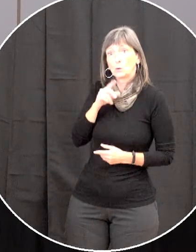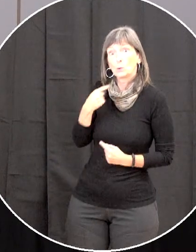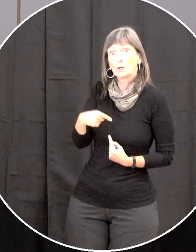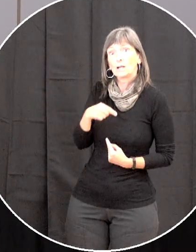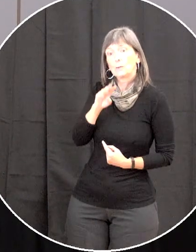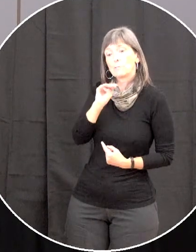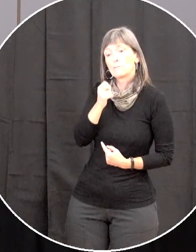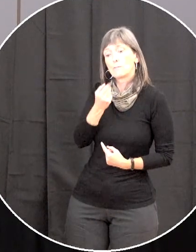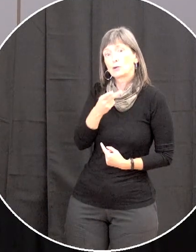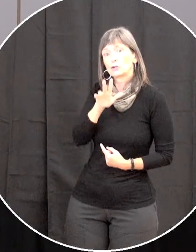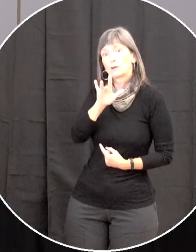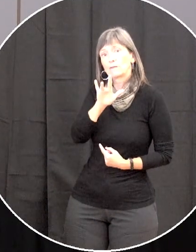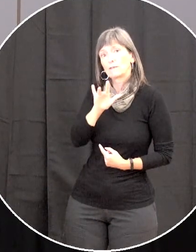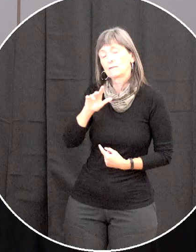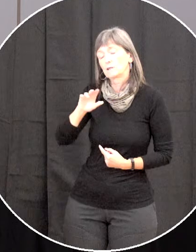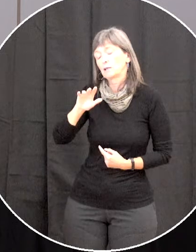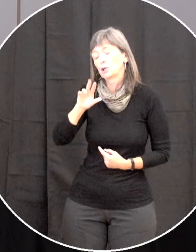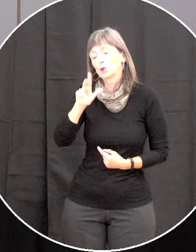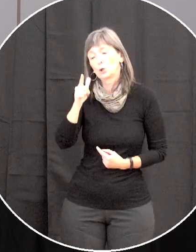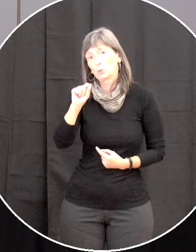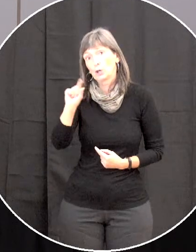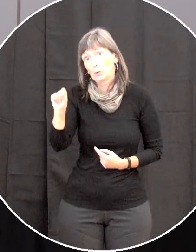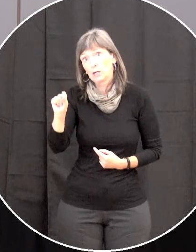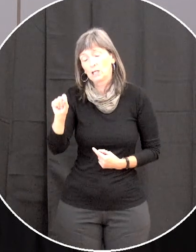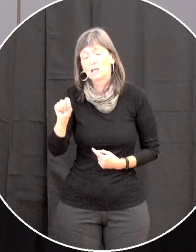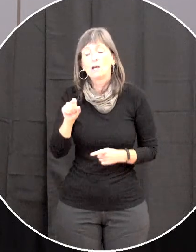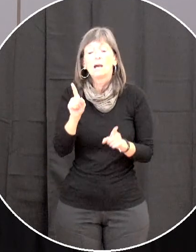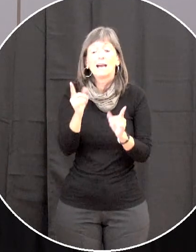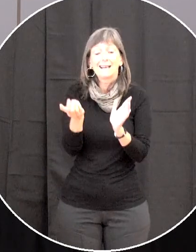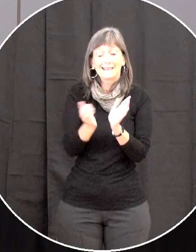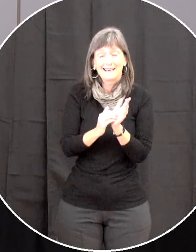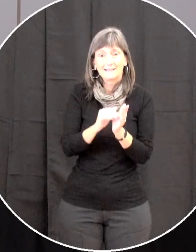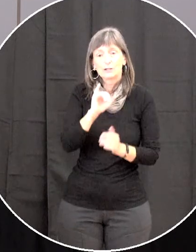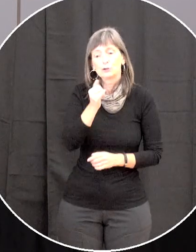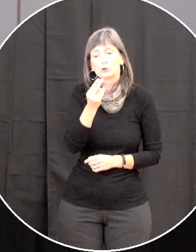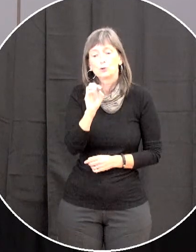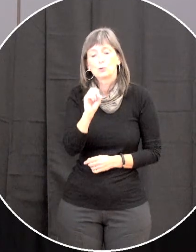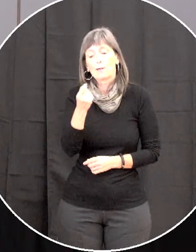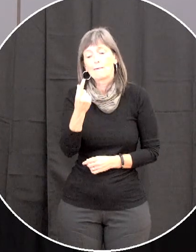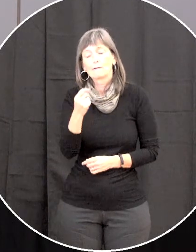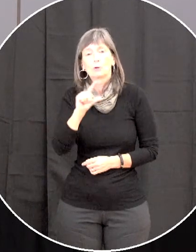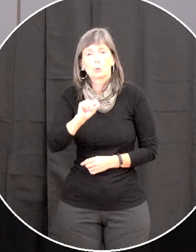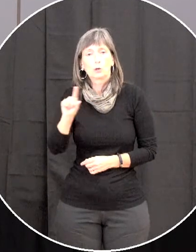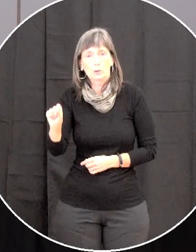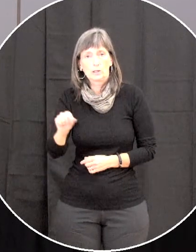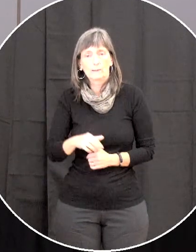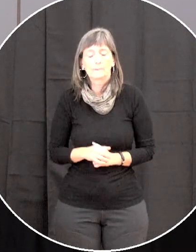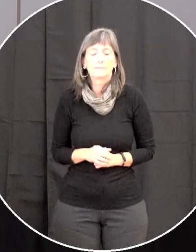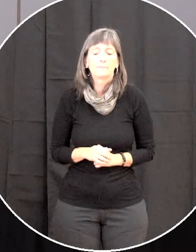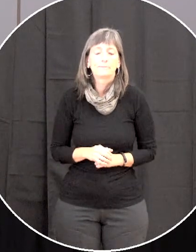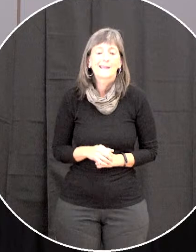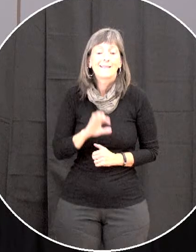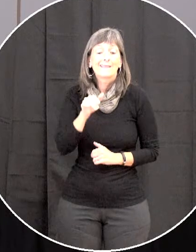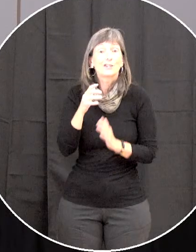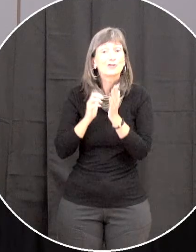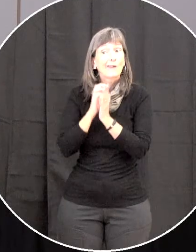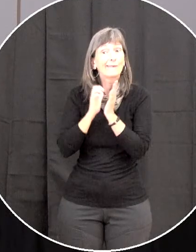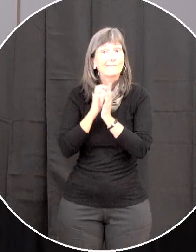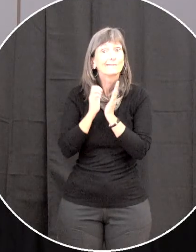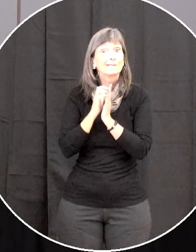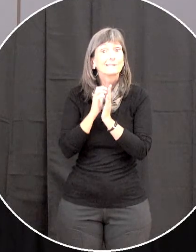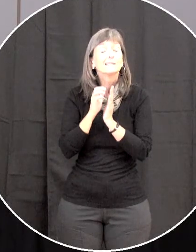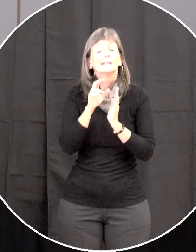25th, 2020, and as well on June 11th, 2020. And the draft strategic plan was approved